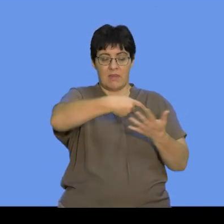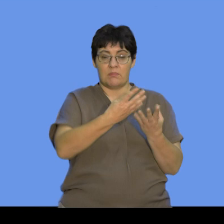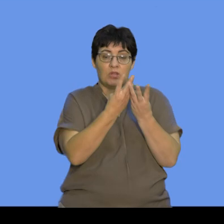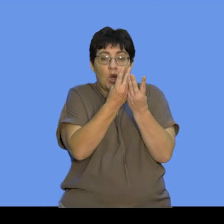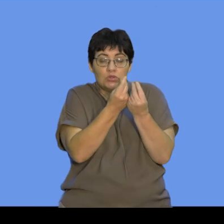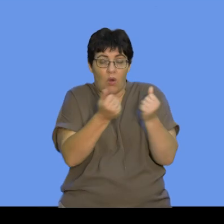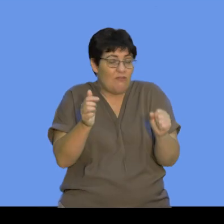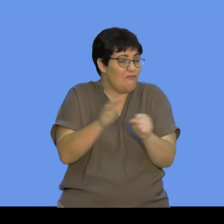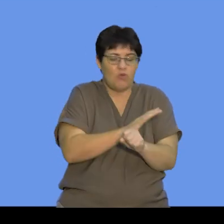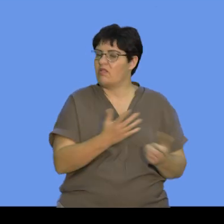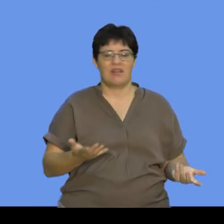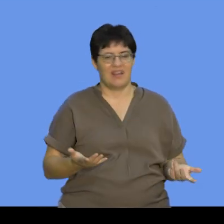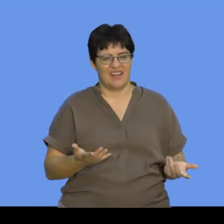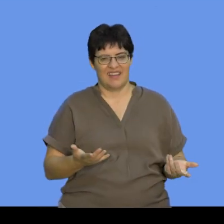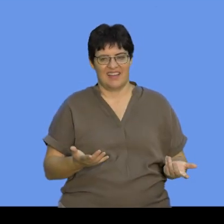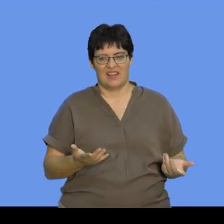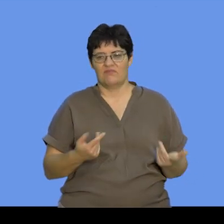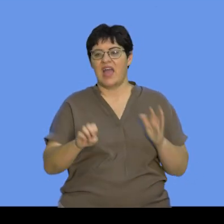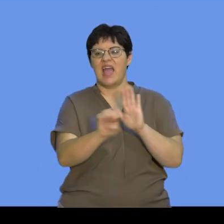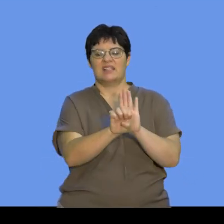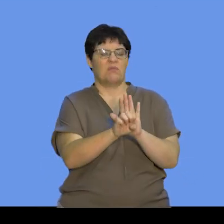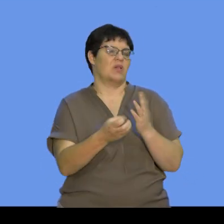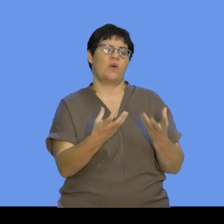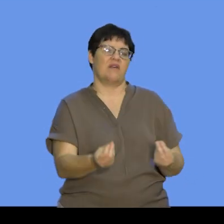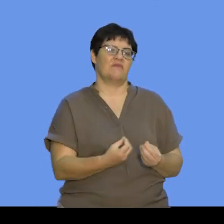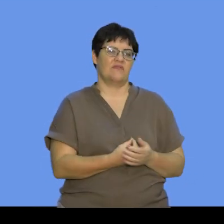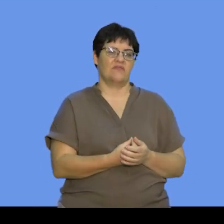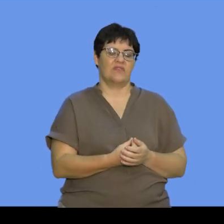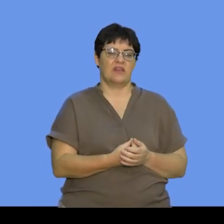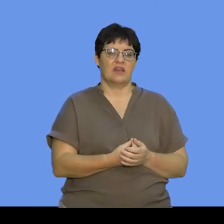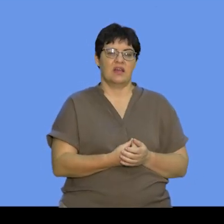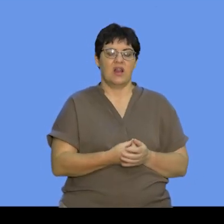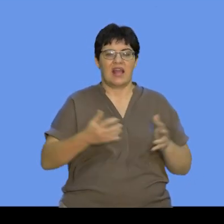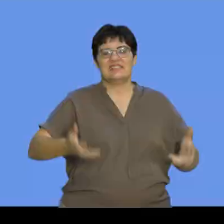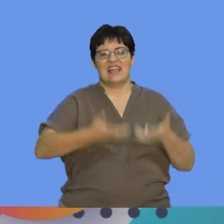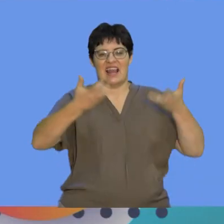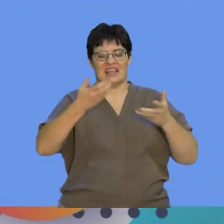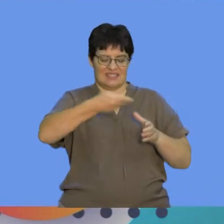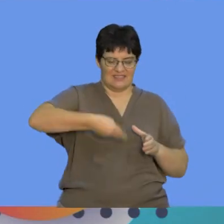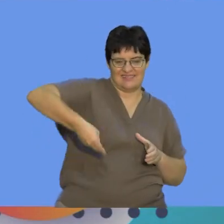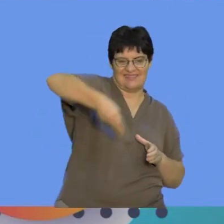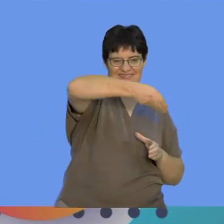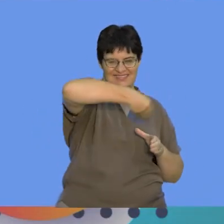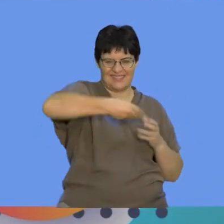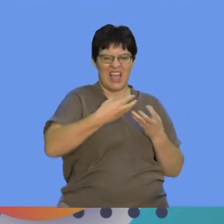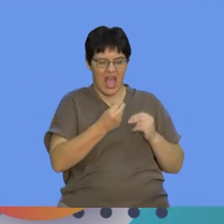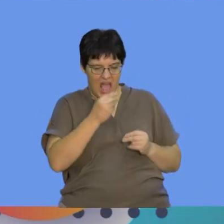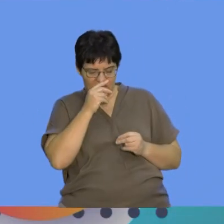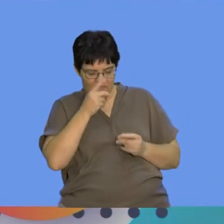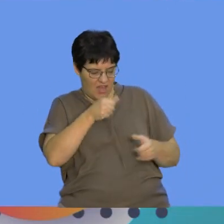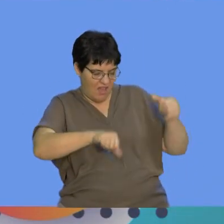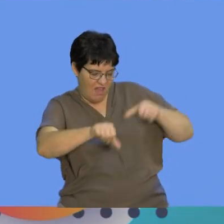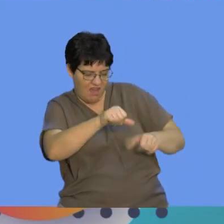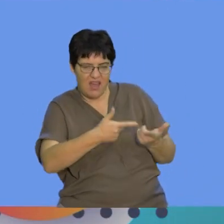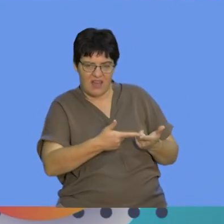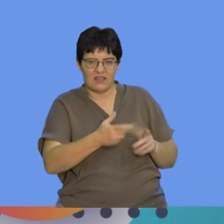E.g., for example, we have salad dressing. In salad dressing, we've got different liquids. Now, even if you shake